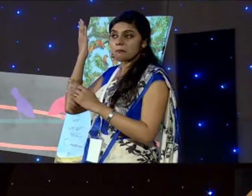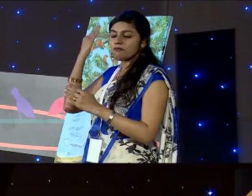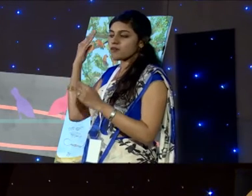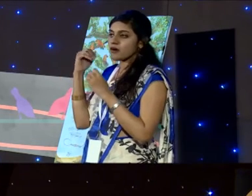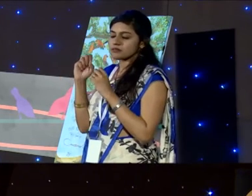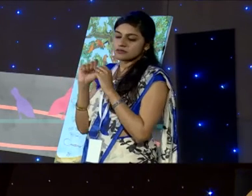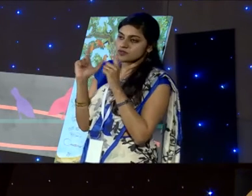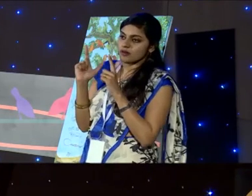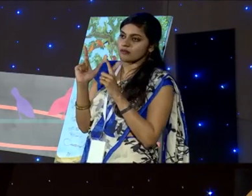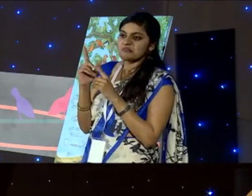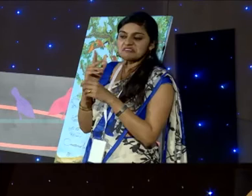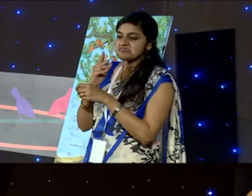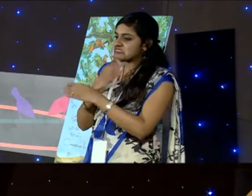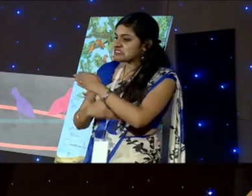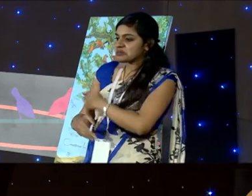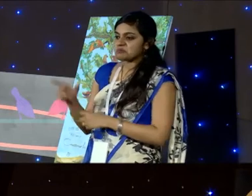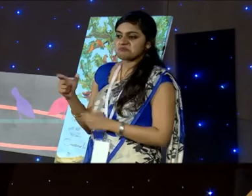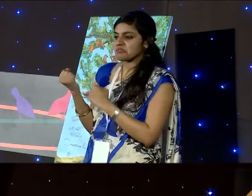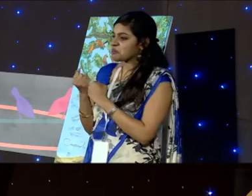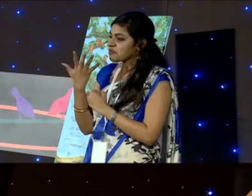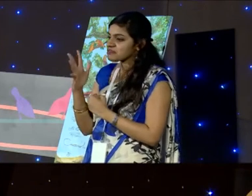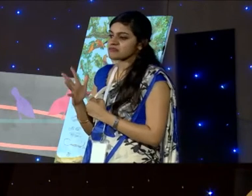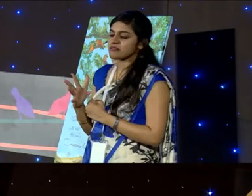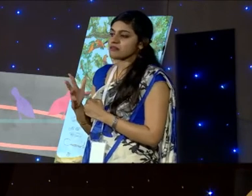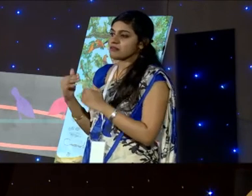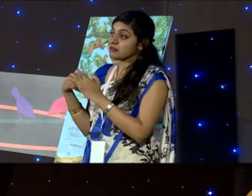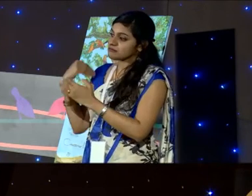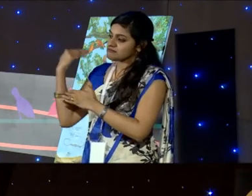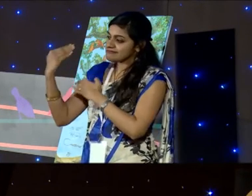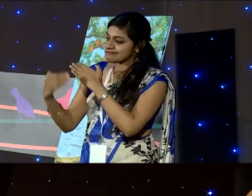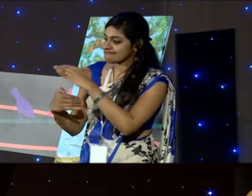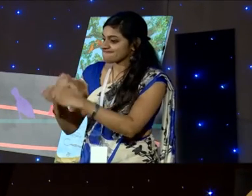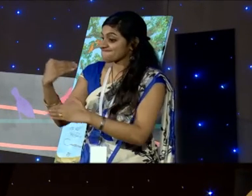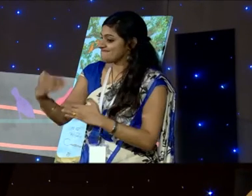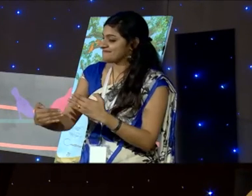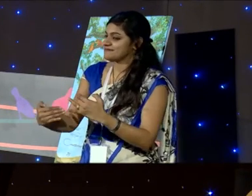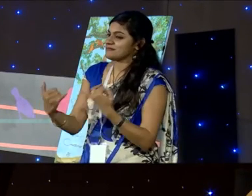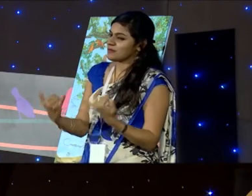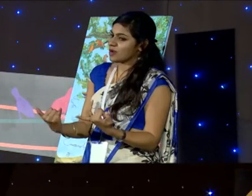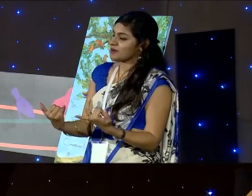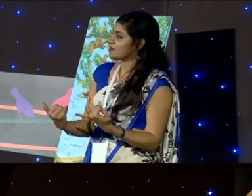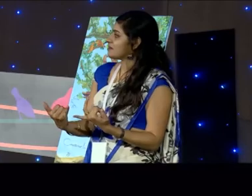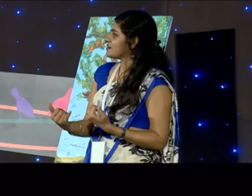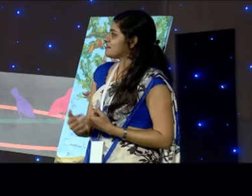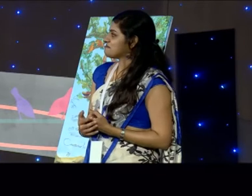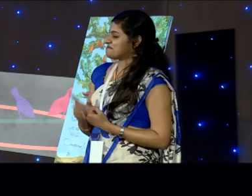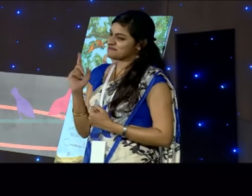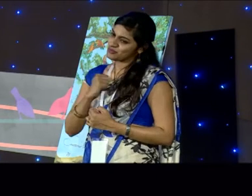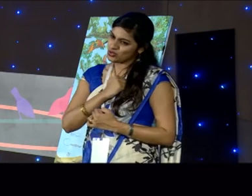extreme of inclusion. So now I want to switch, apologies for the very